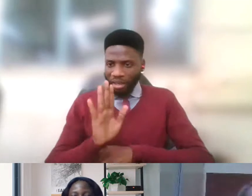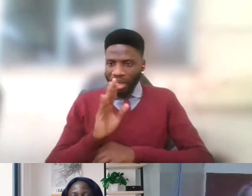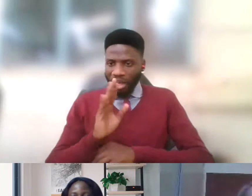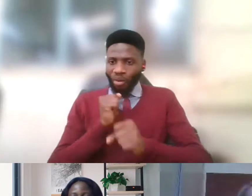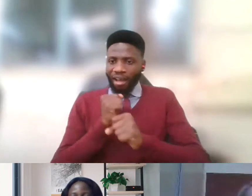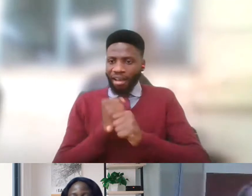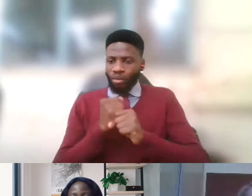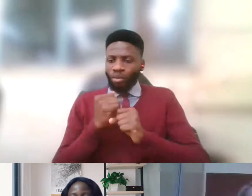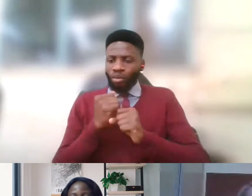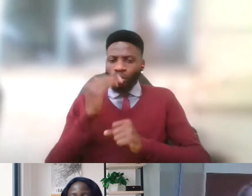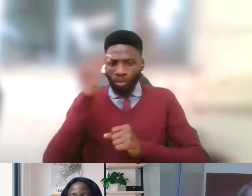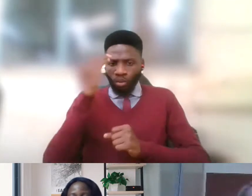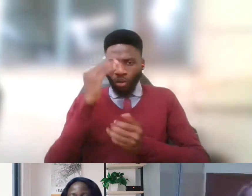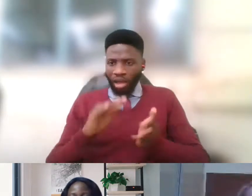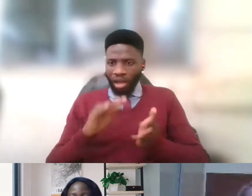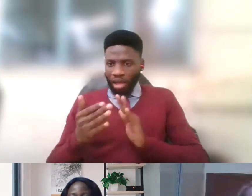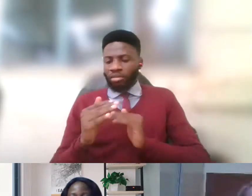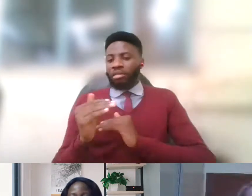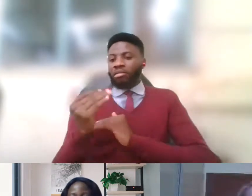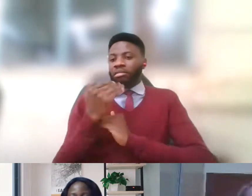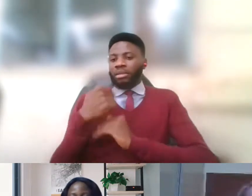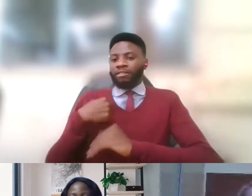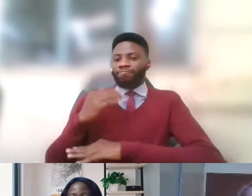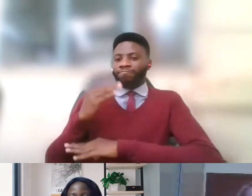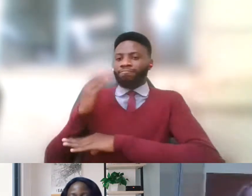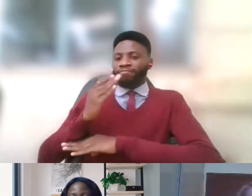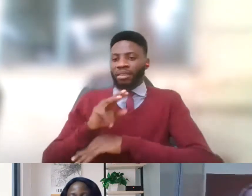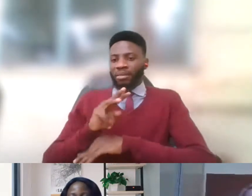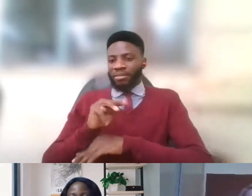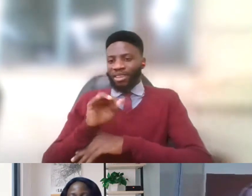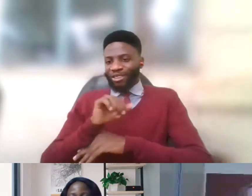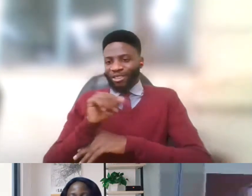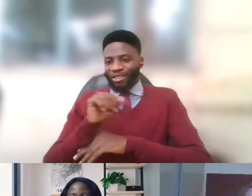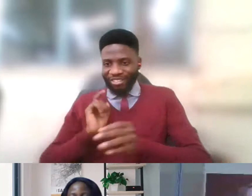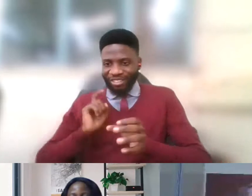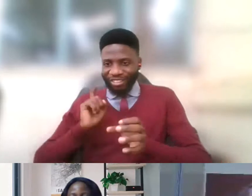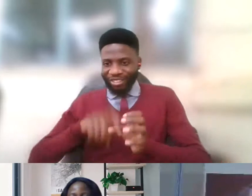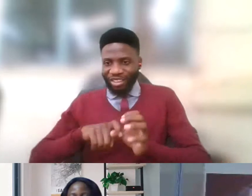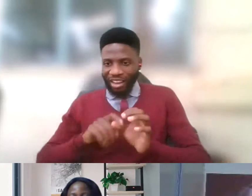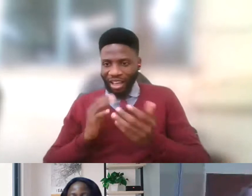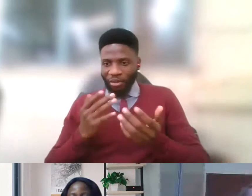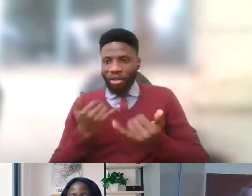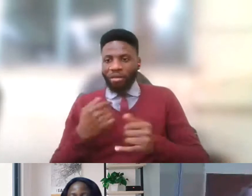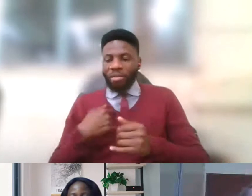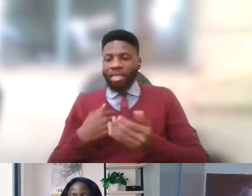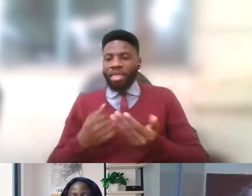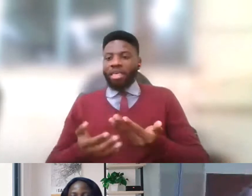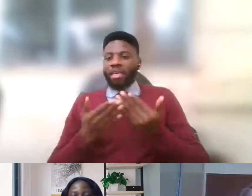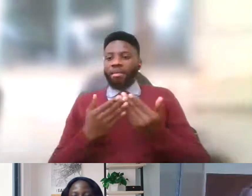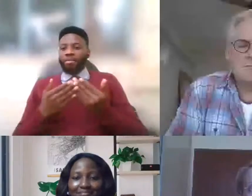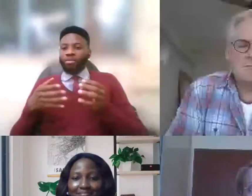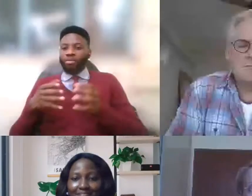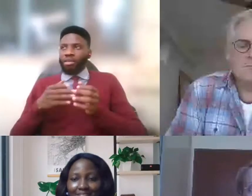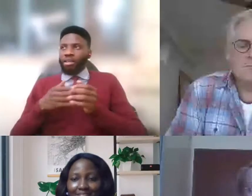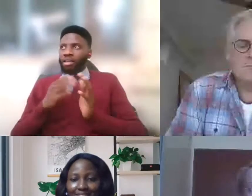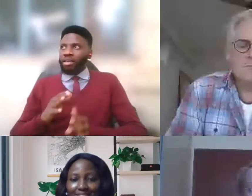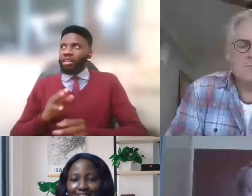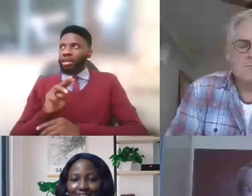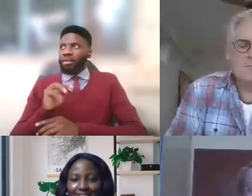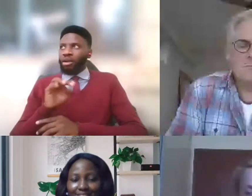software engineer with Microsoft. I'm super excited to be here this morning to share my thoughts on the future of